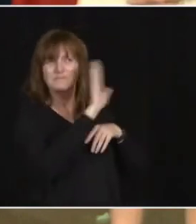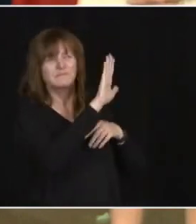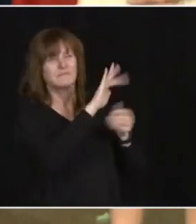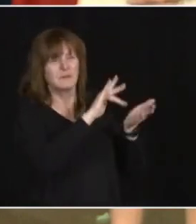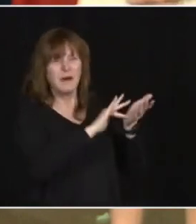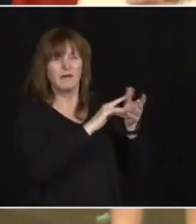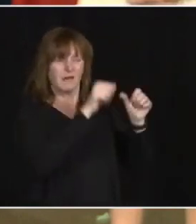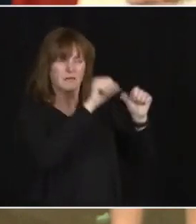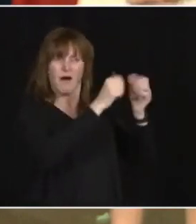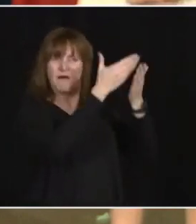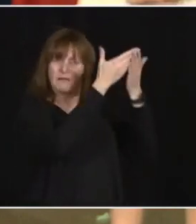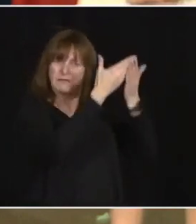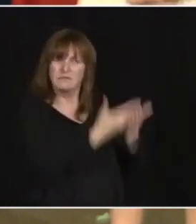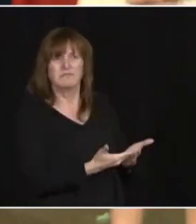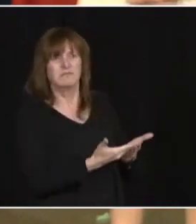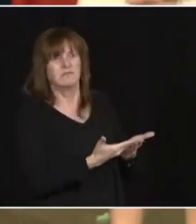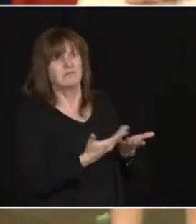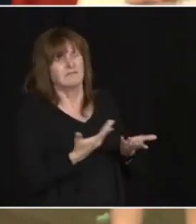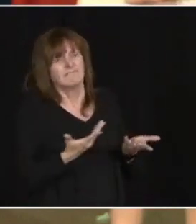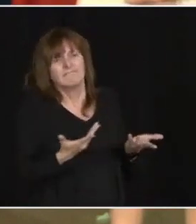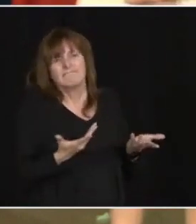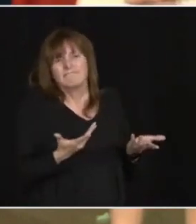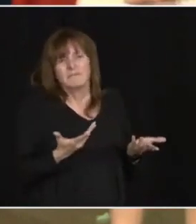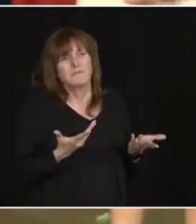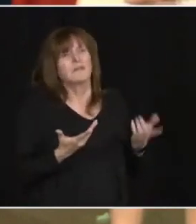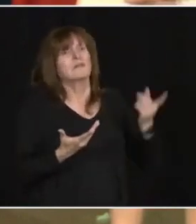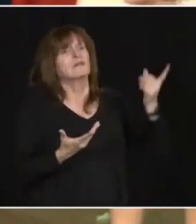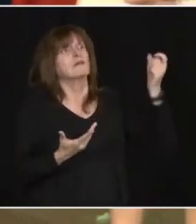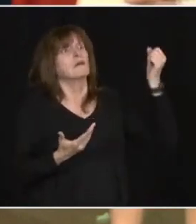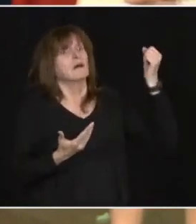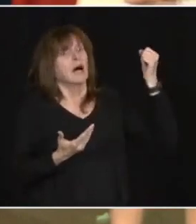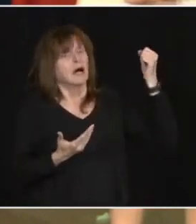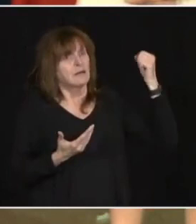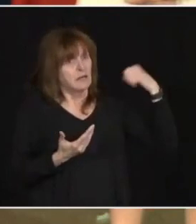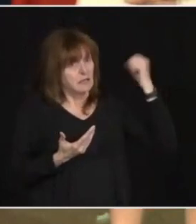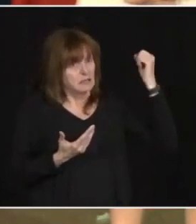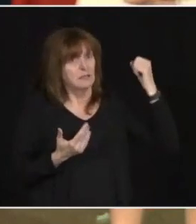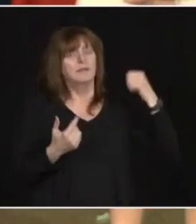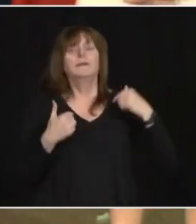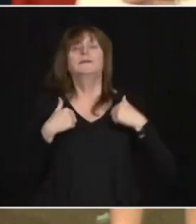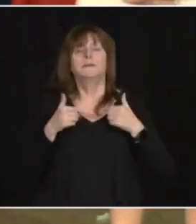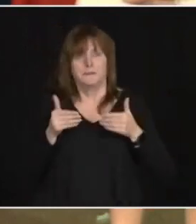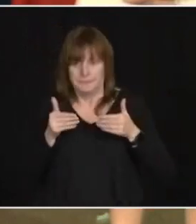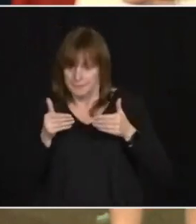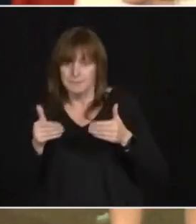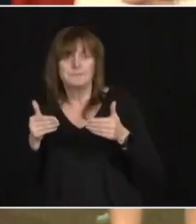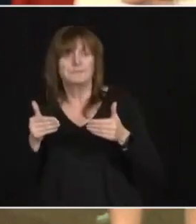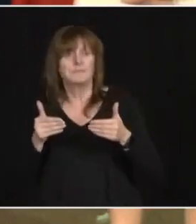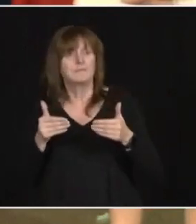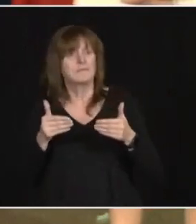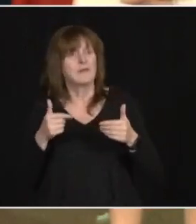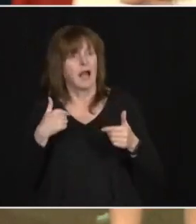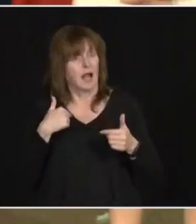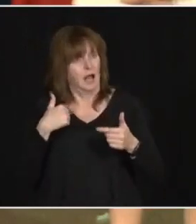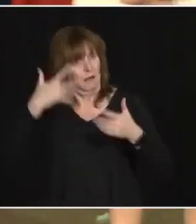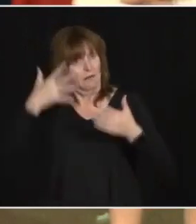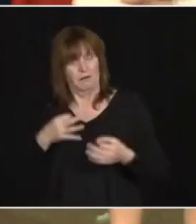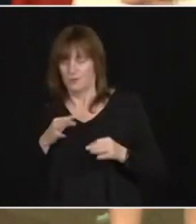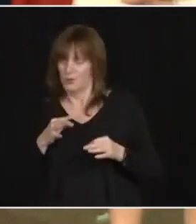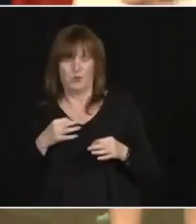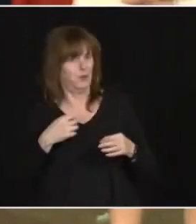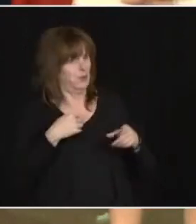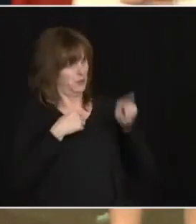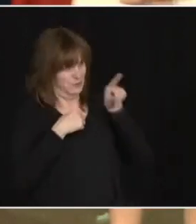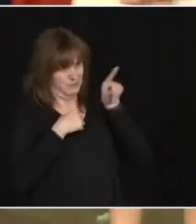the green light to move forward on something, I get it from the medical professionals. And once we get up and